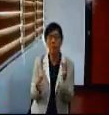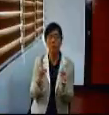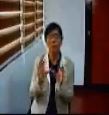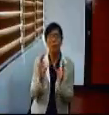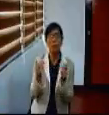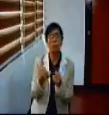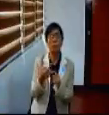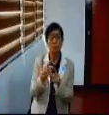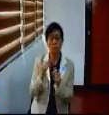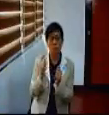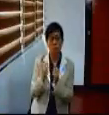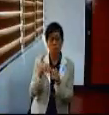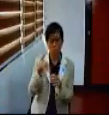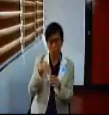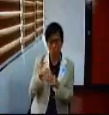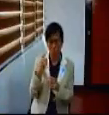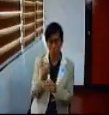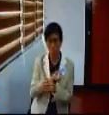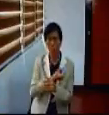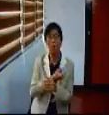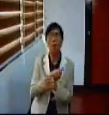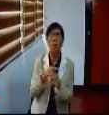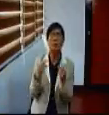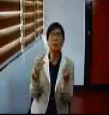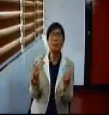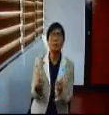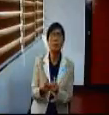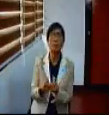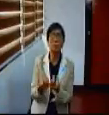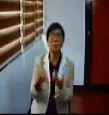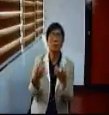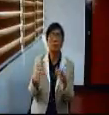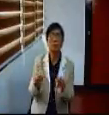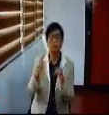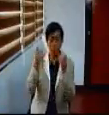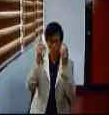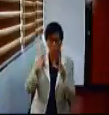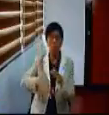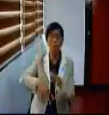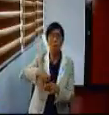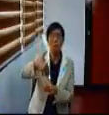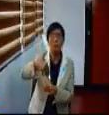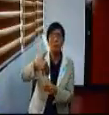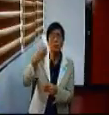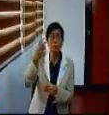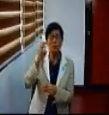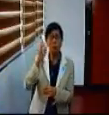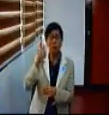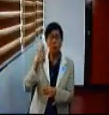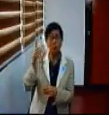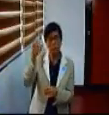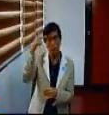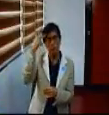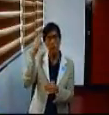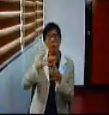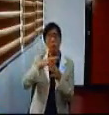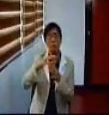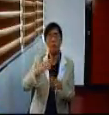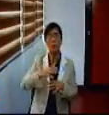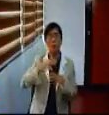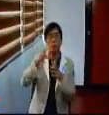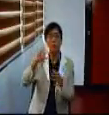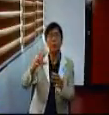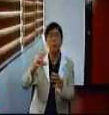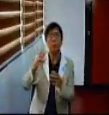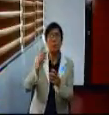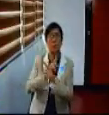from within our jurisdiction has caused harm outside, with the government's commitment to protect